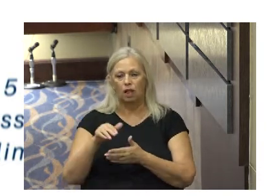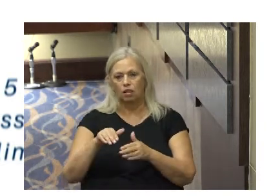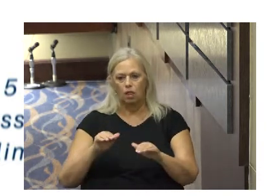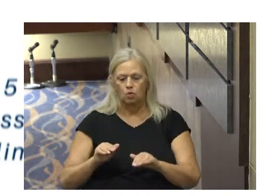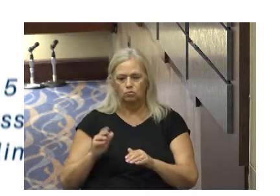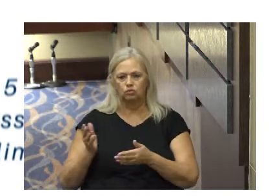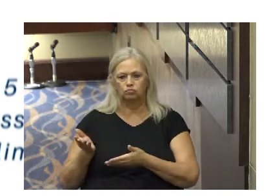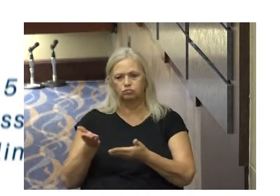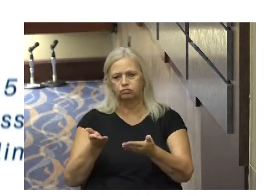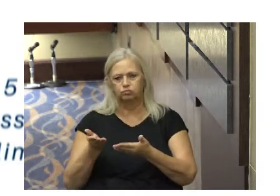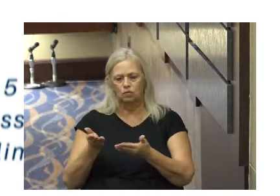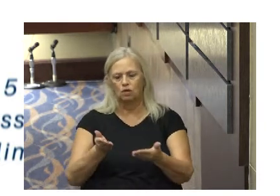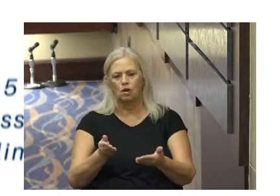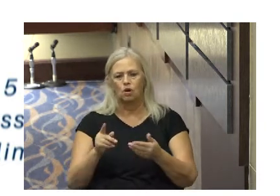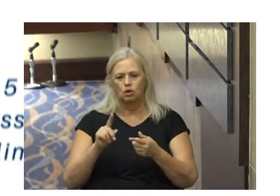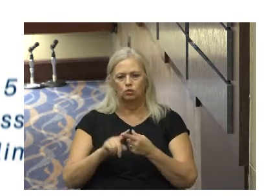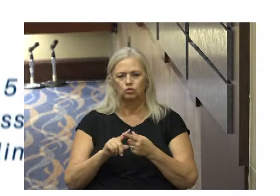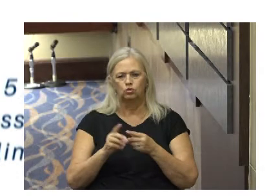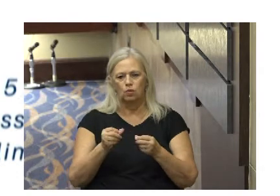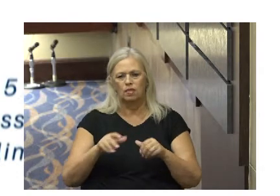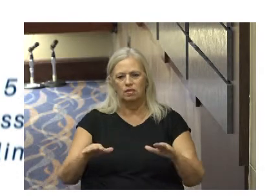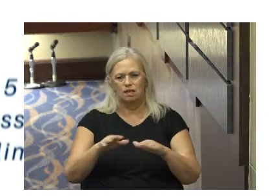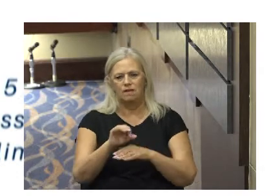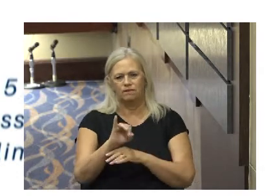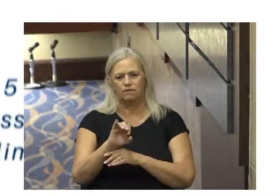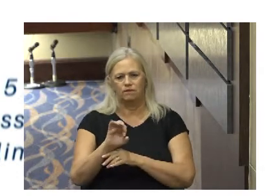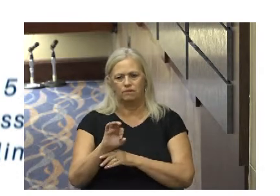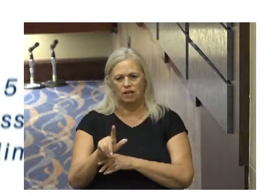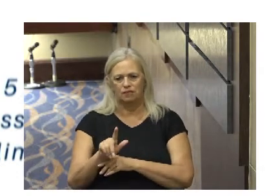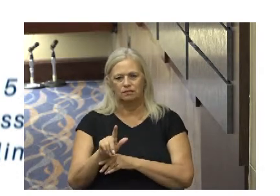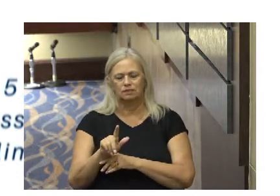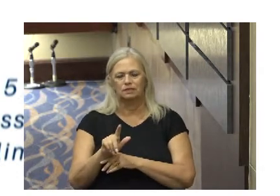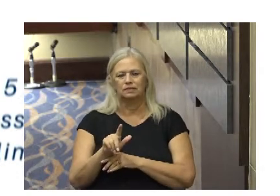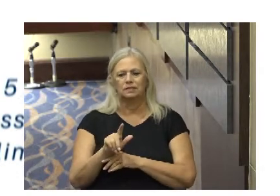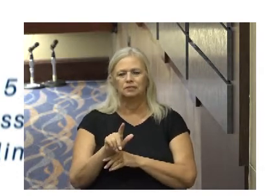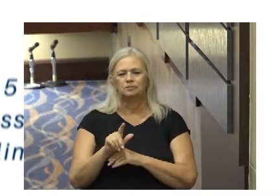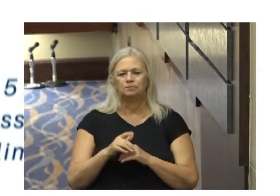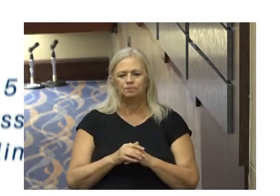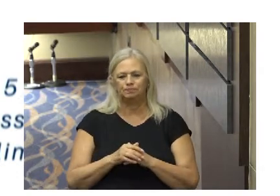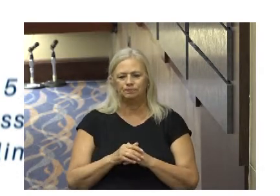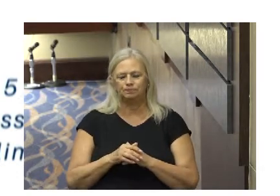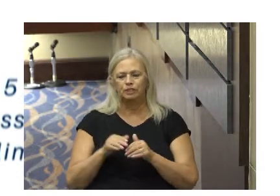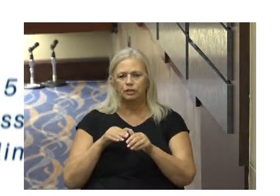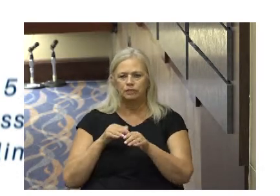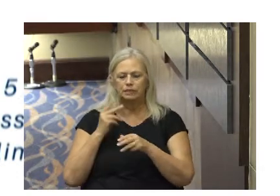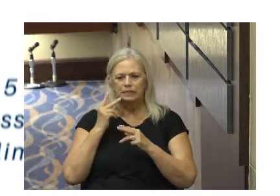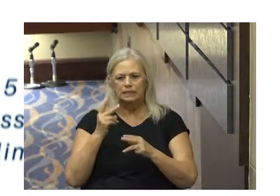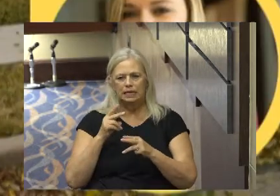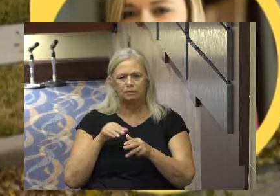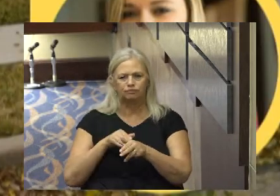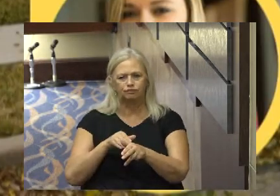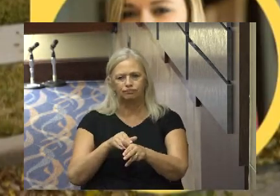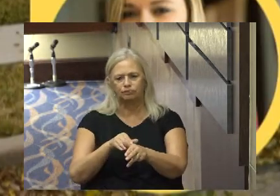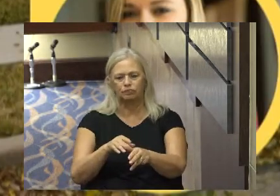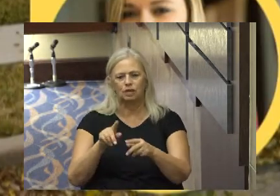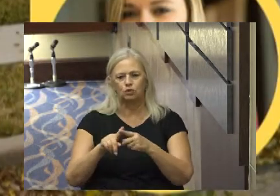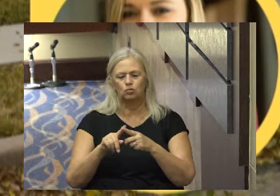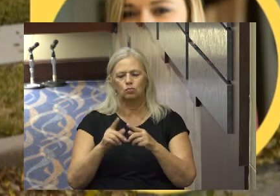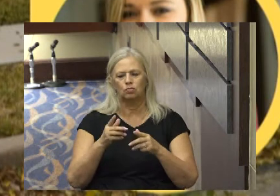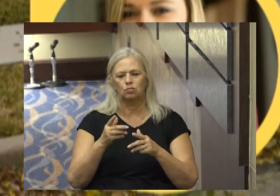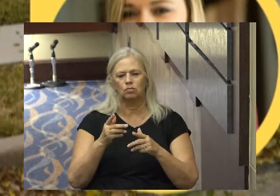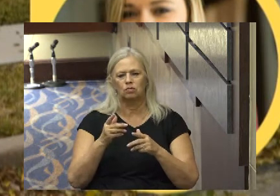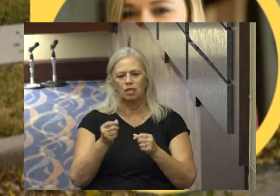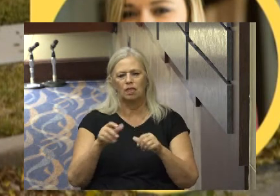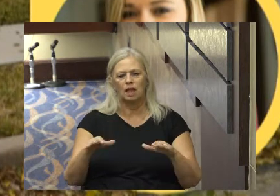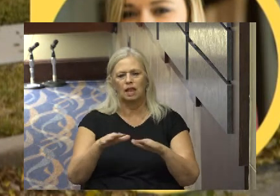on the right, that's our truck and trailer hauling that debris to the Waco landfill. So